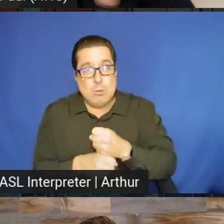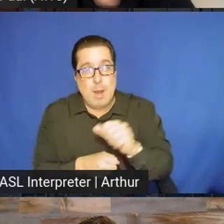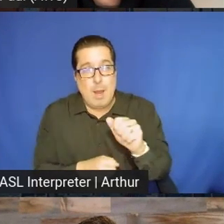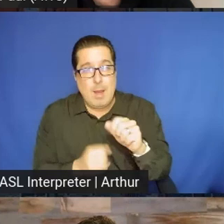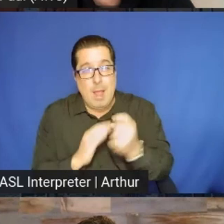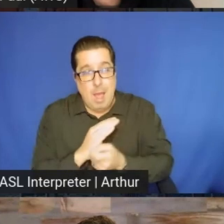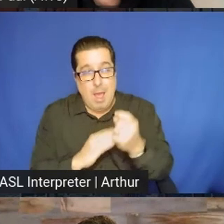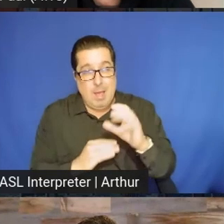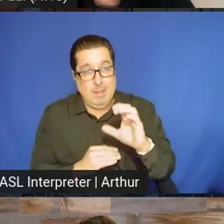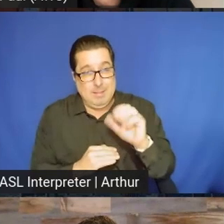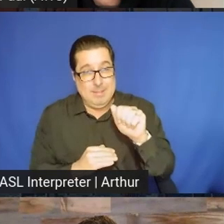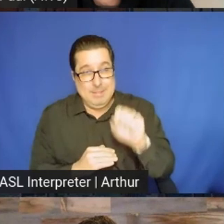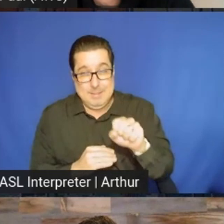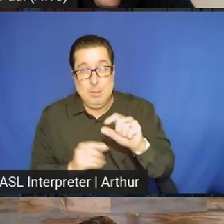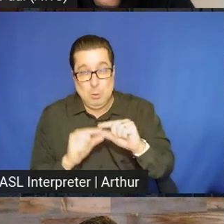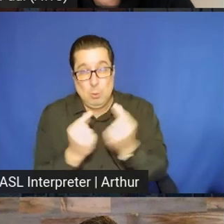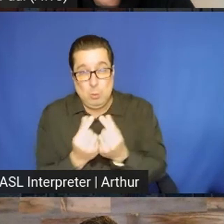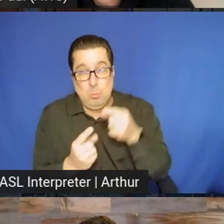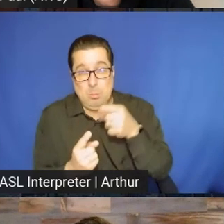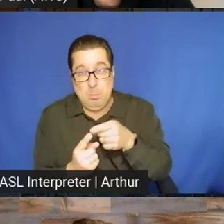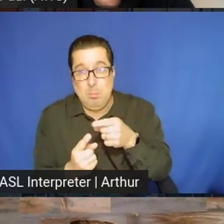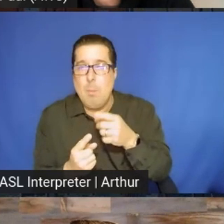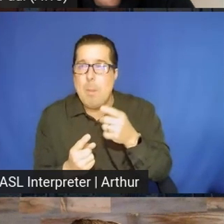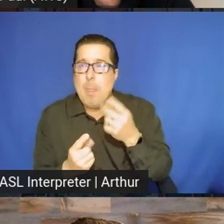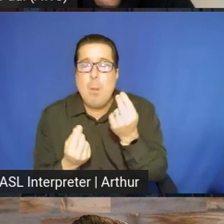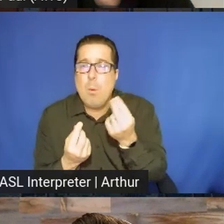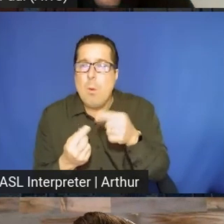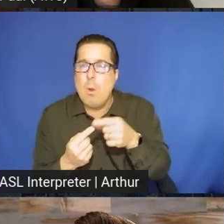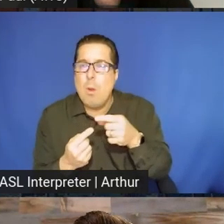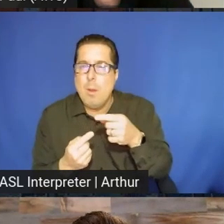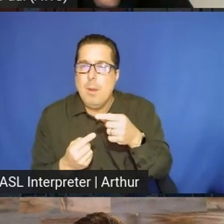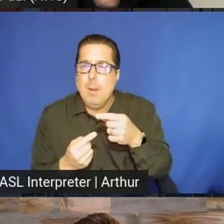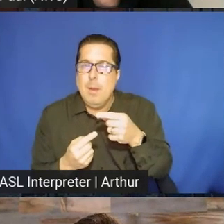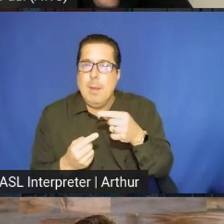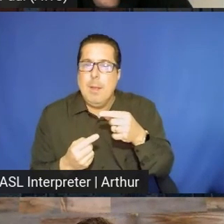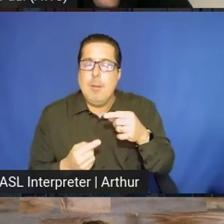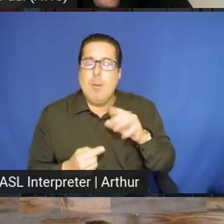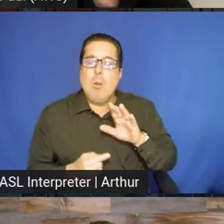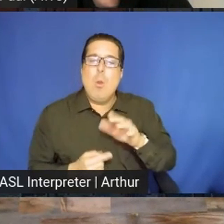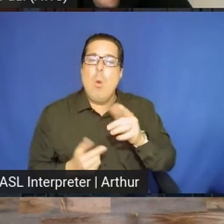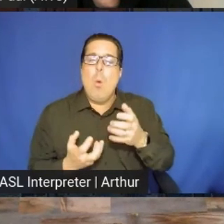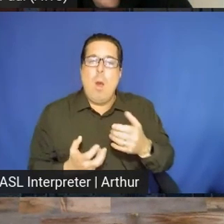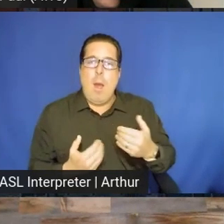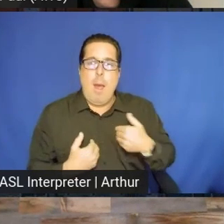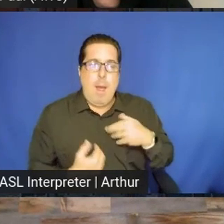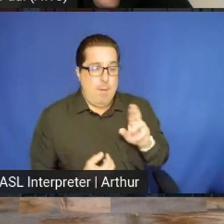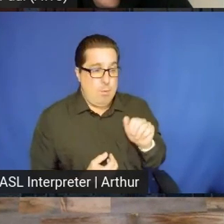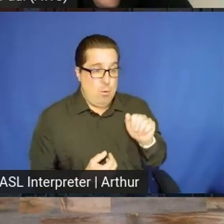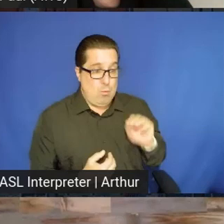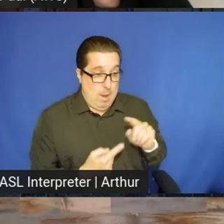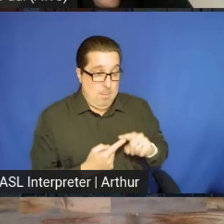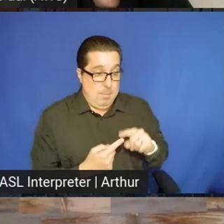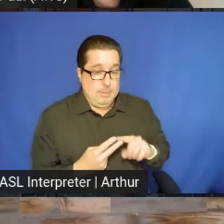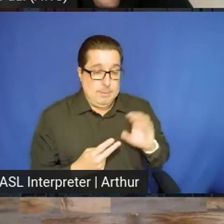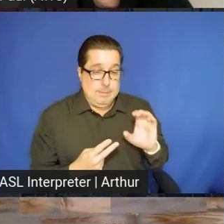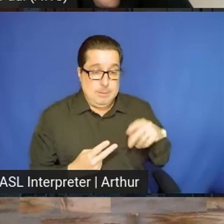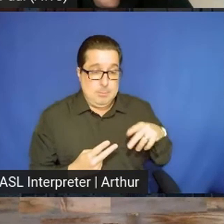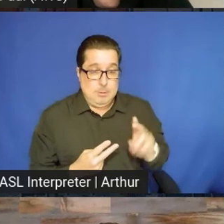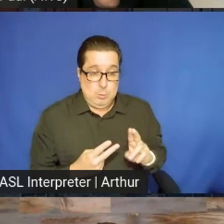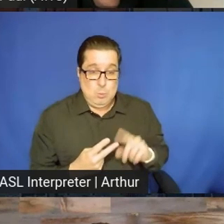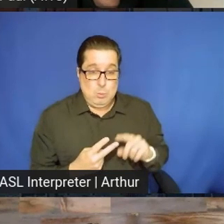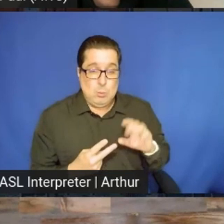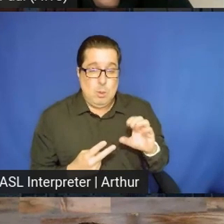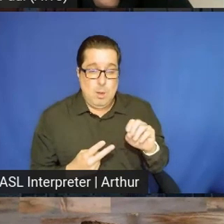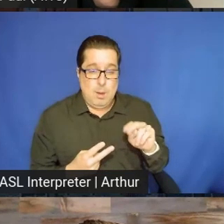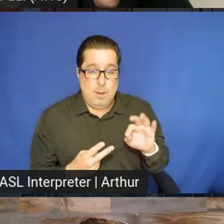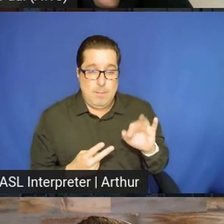best practices are to have them, essentially homogeneous, meaning you want to have the RAM and CPU configurations, similar.